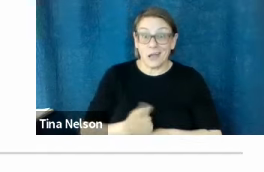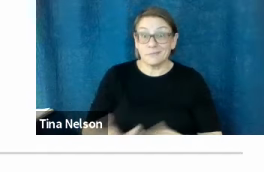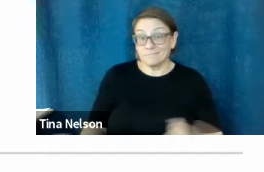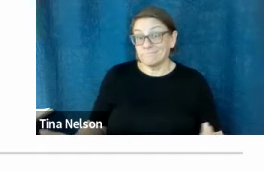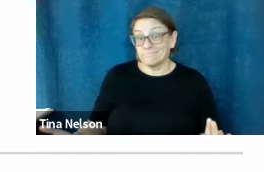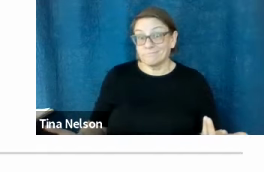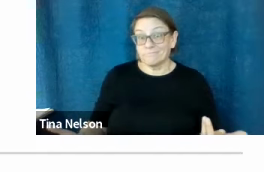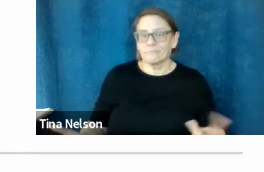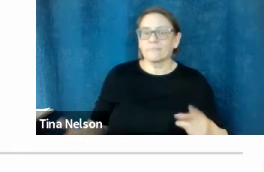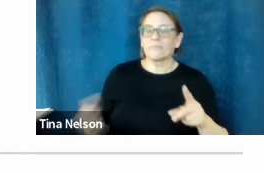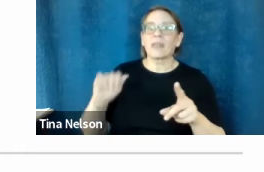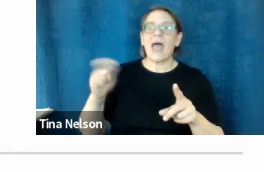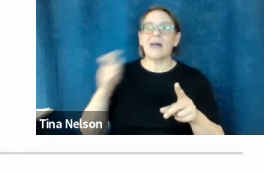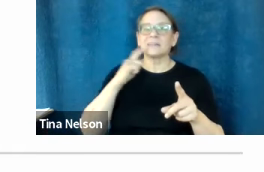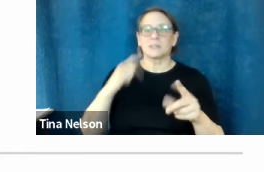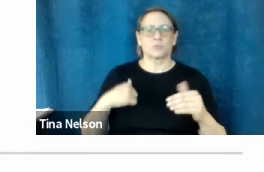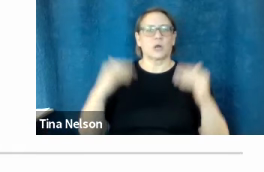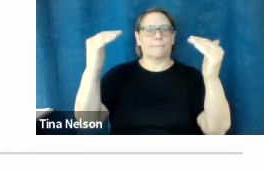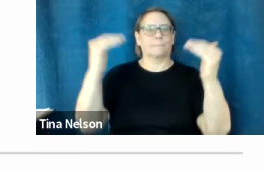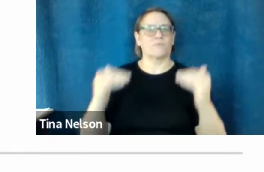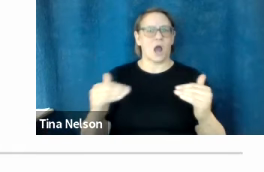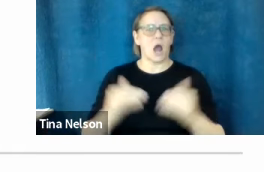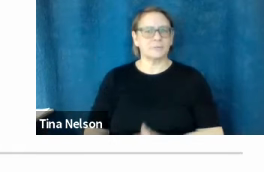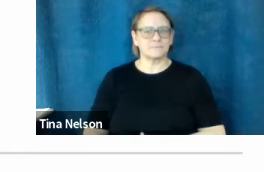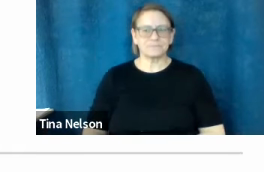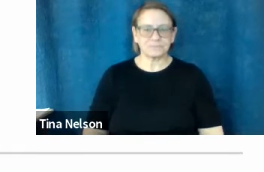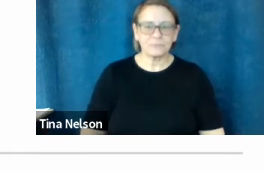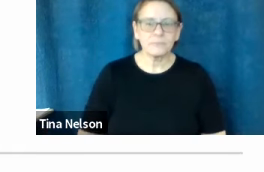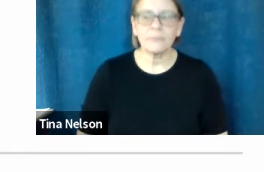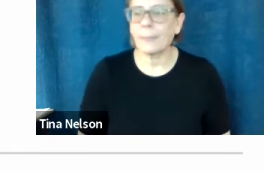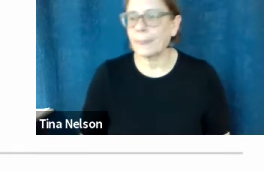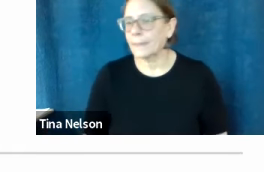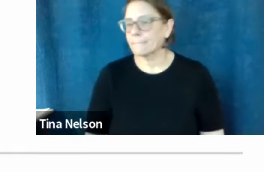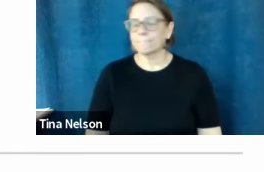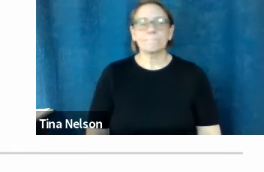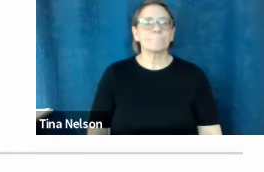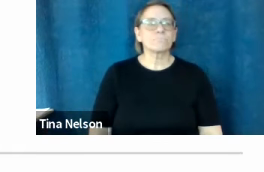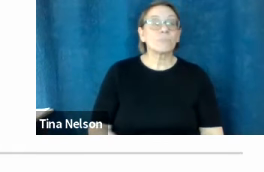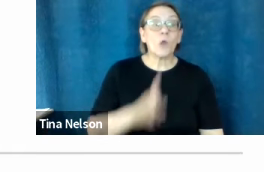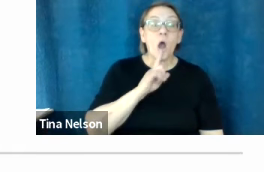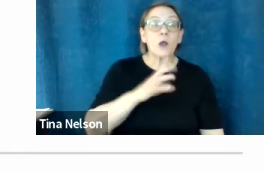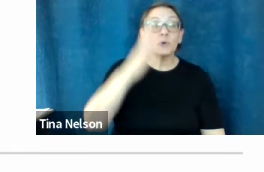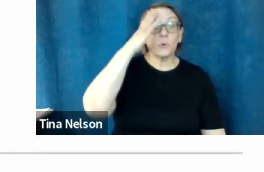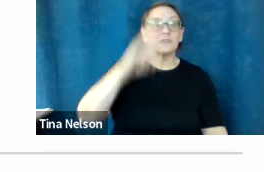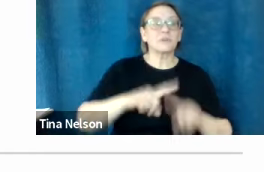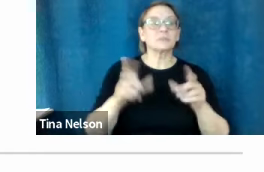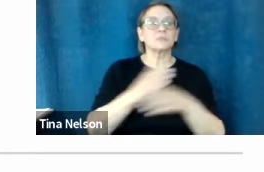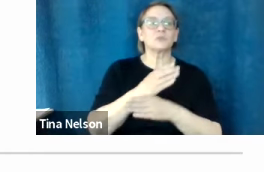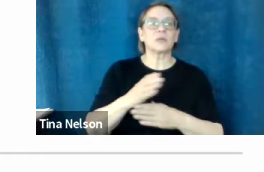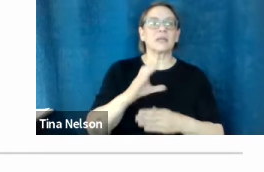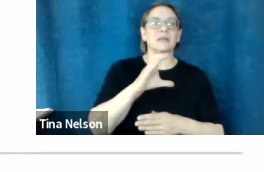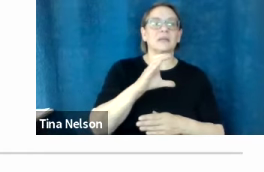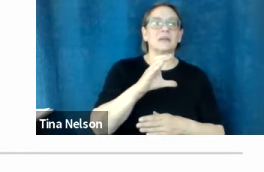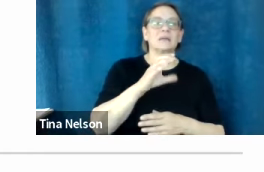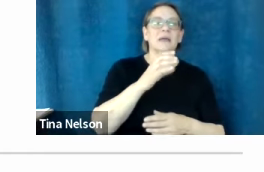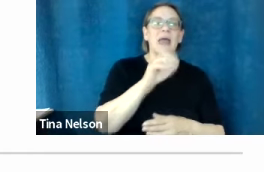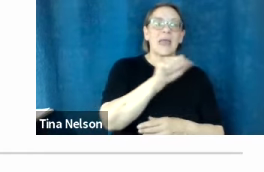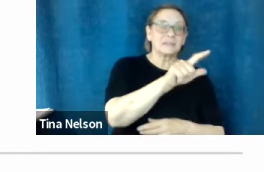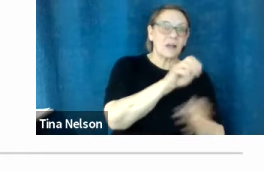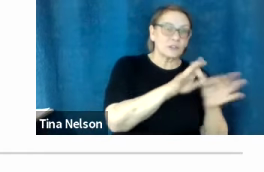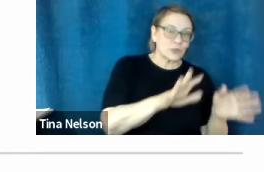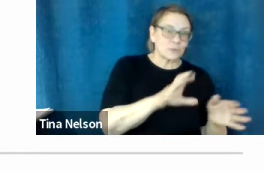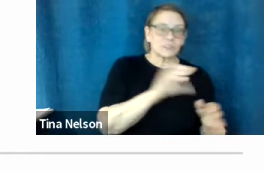All right. We're going to progress along. Right. It's okay. Uh, are you aware of the difference between sign language interpreters and certified